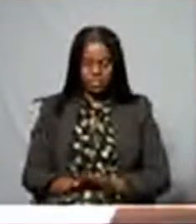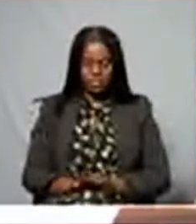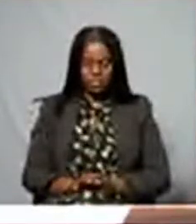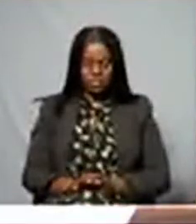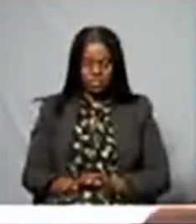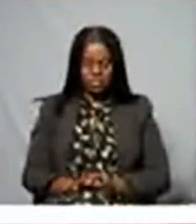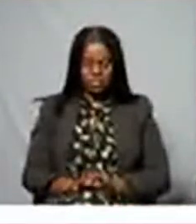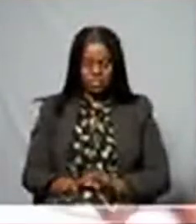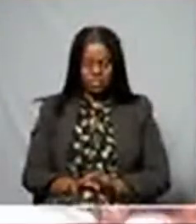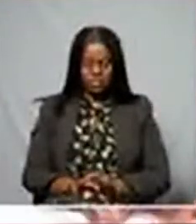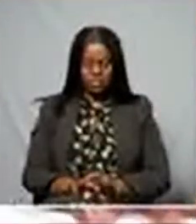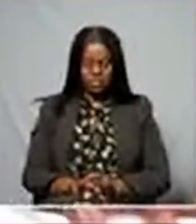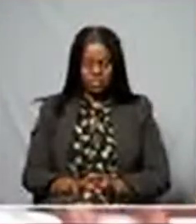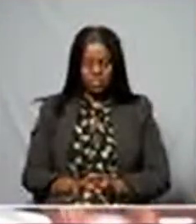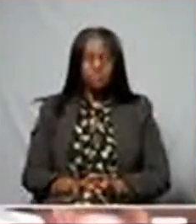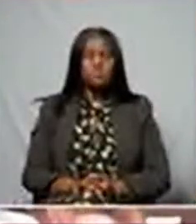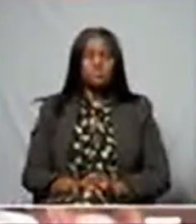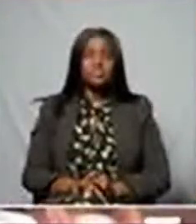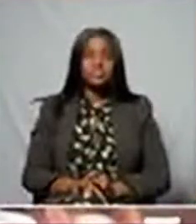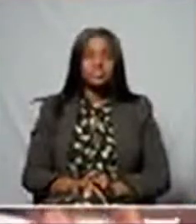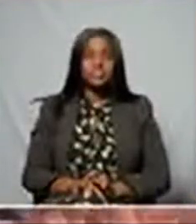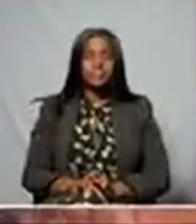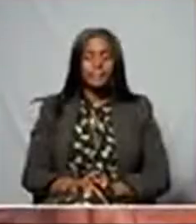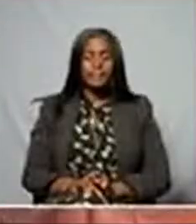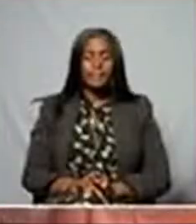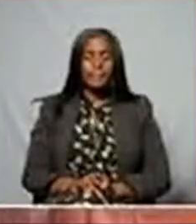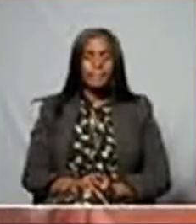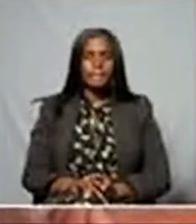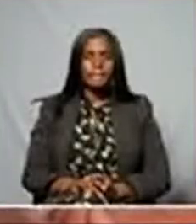that answers your question on about Smunji and one about Smushi.